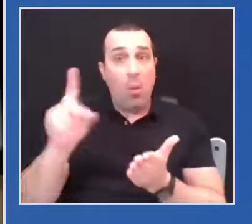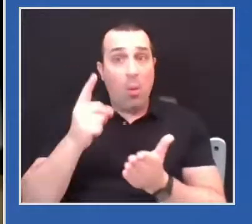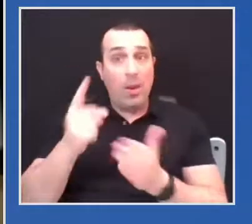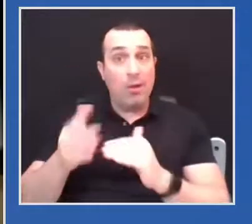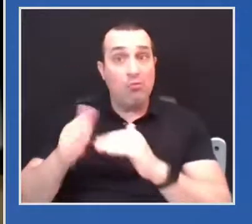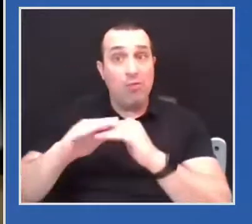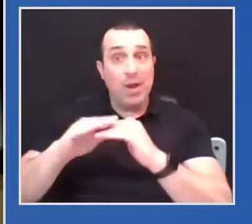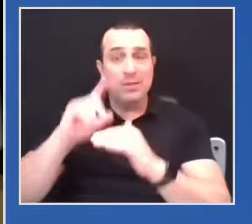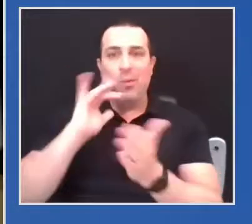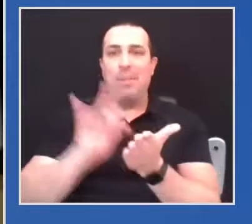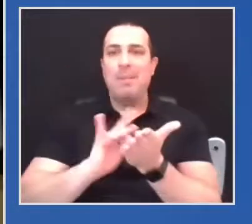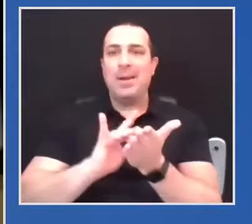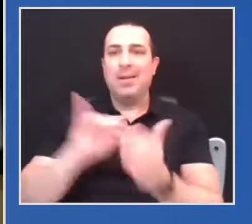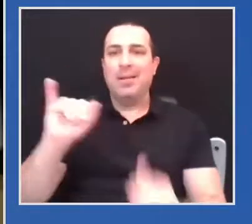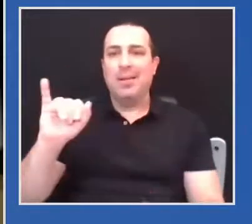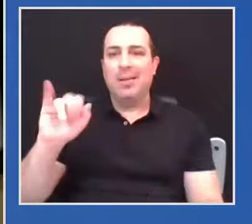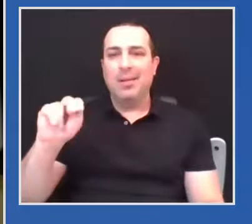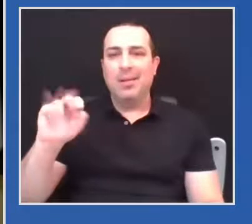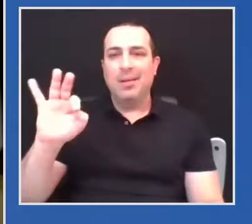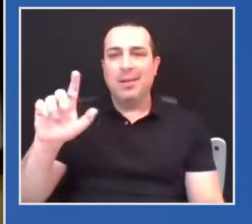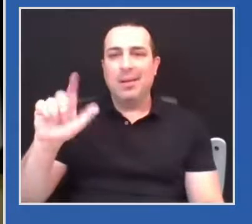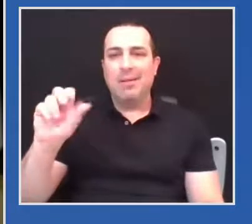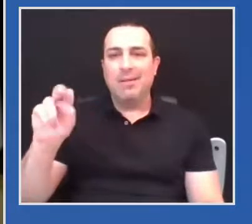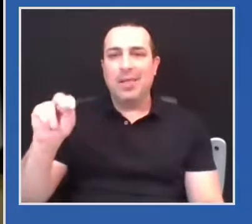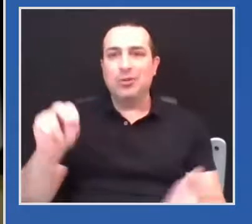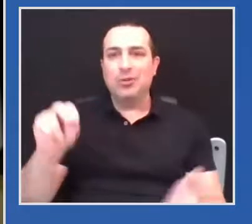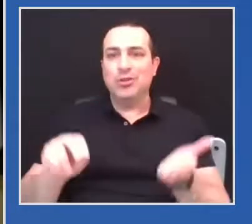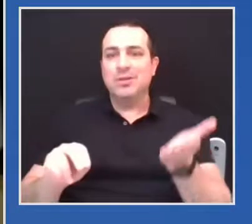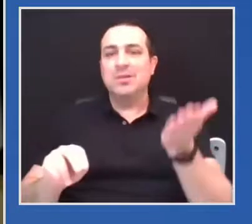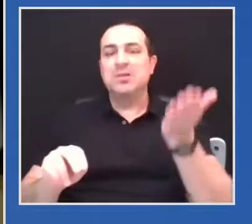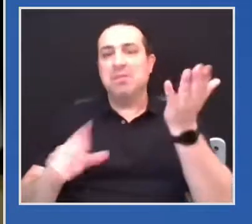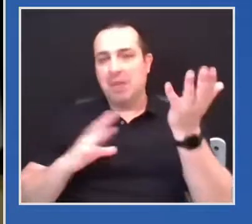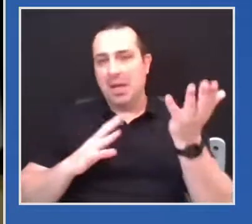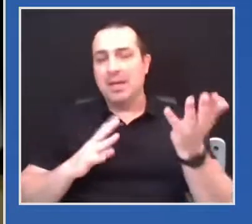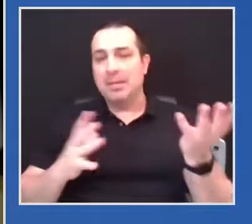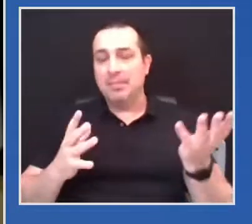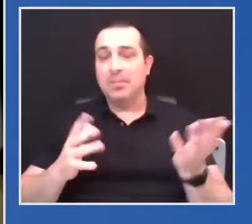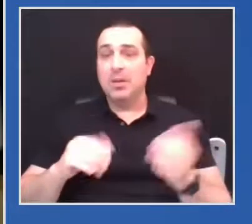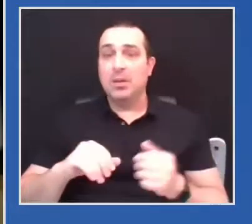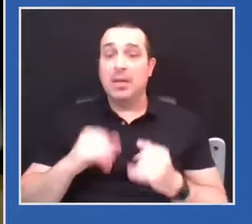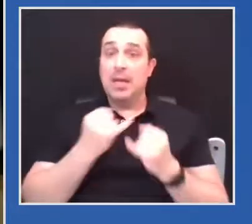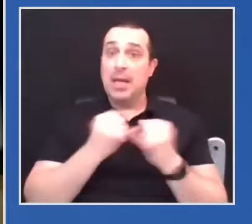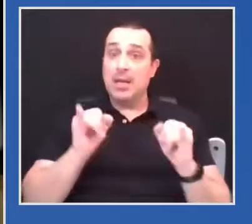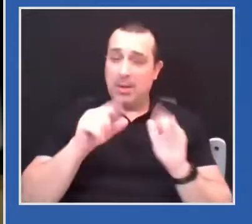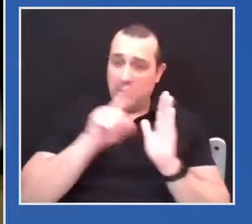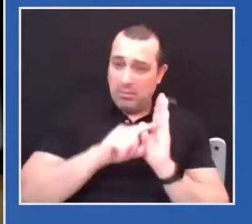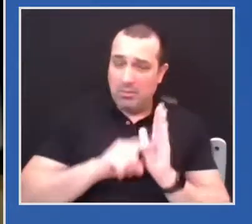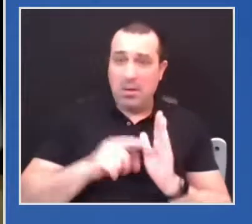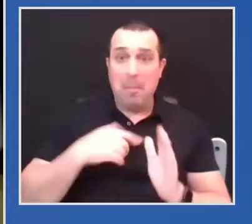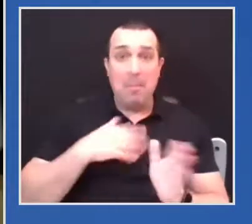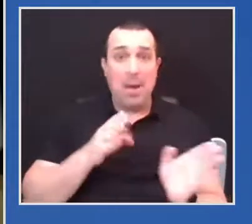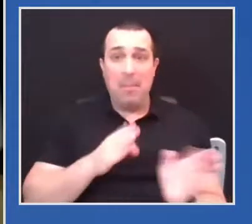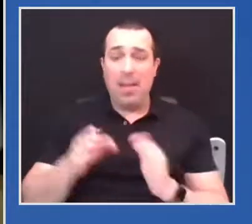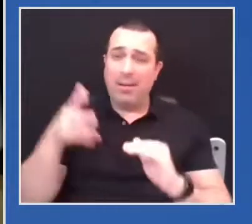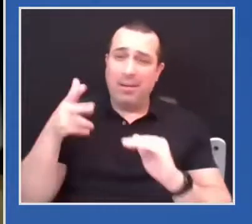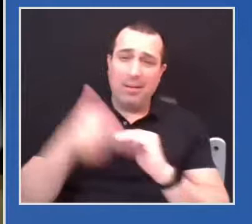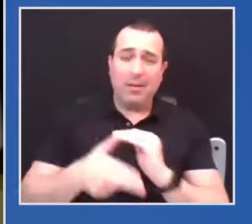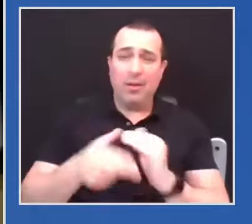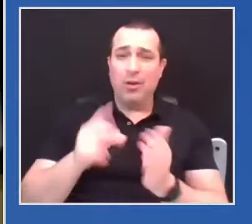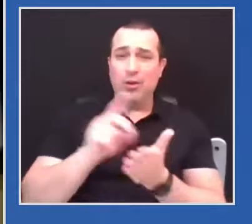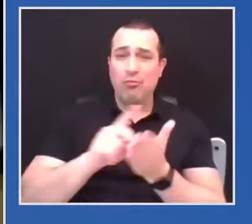inflation. Independent analysis found that my plan will slash the cost of prescription drugs by